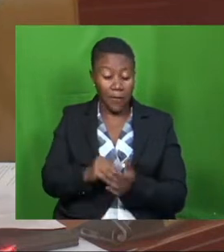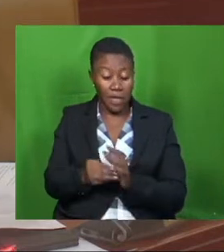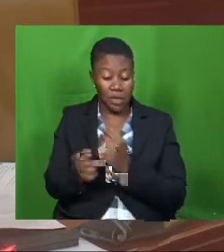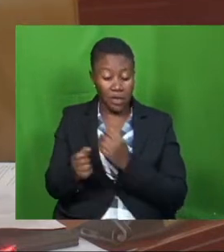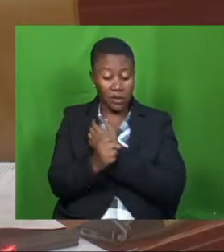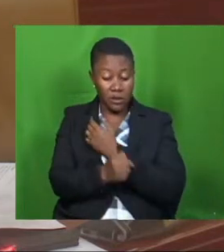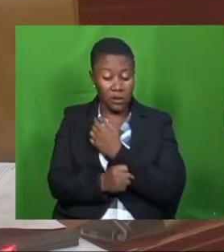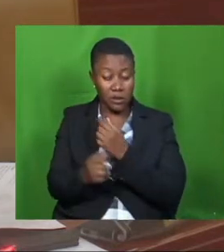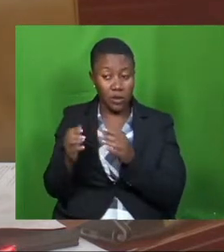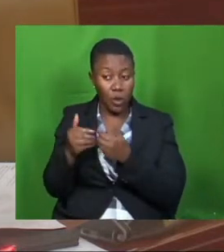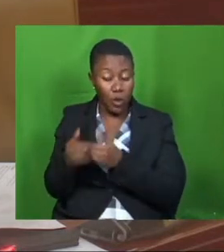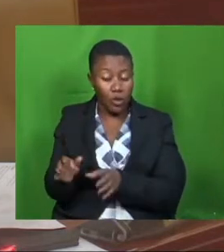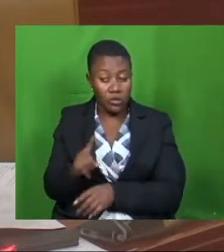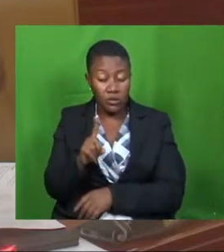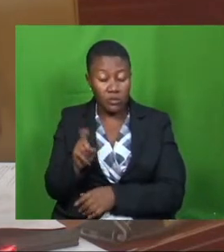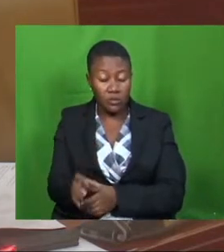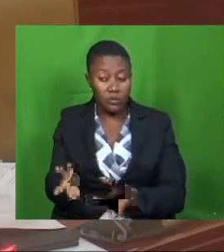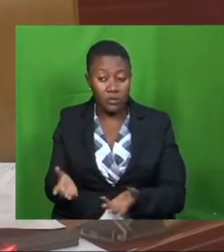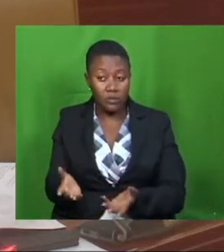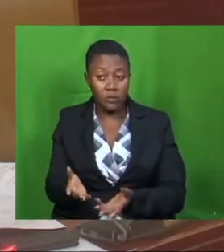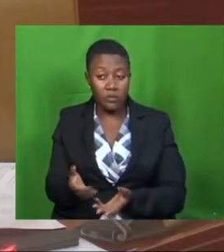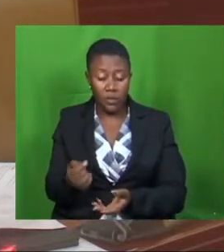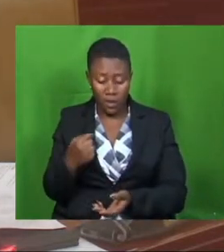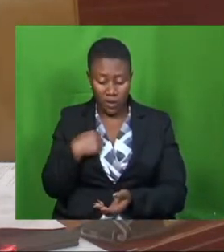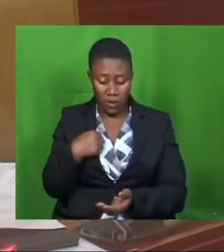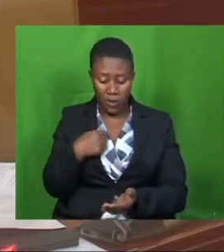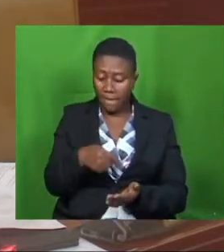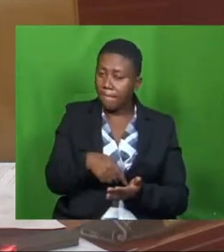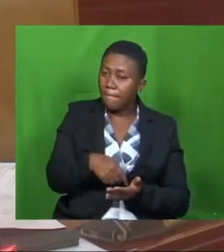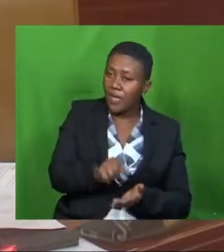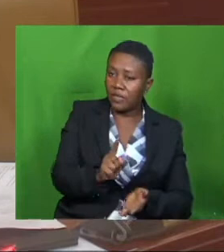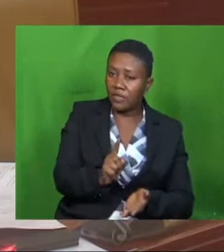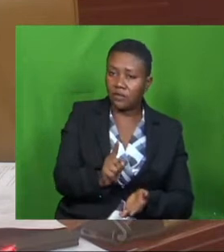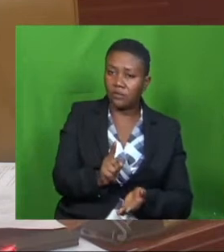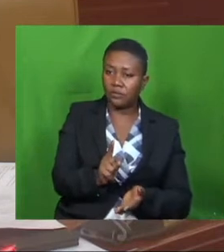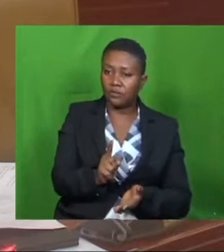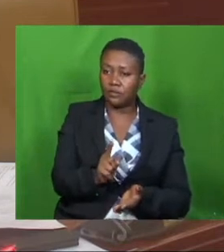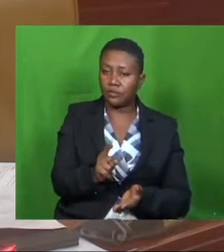we use the sole sourcing and we get better value for money,